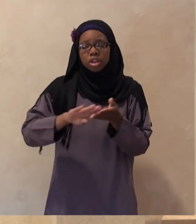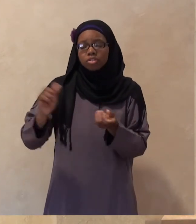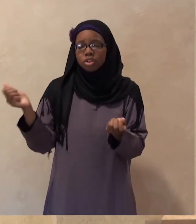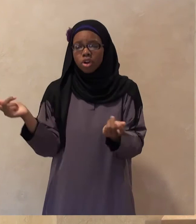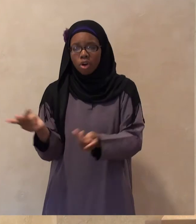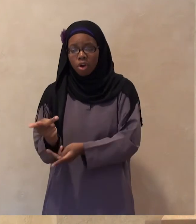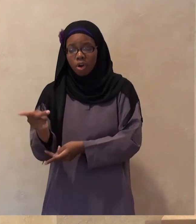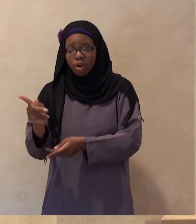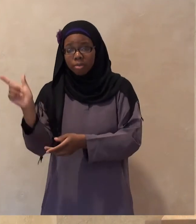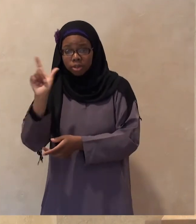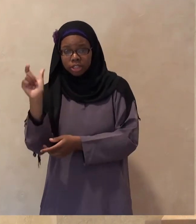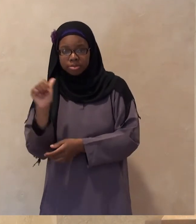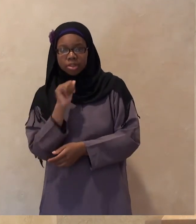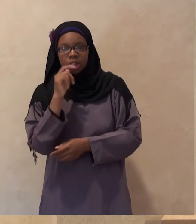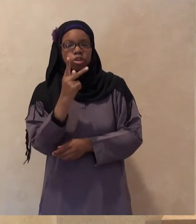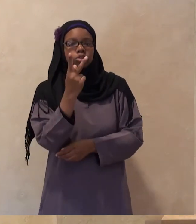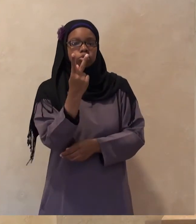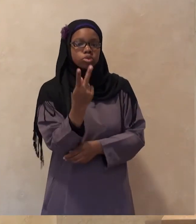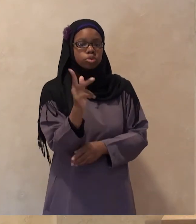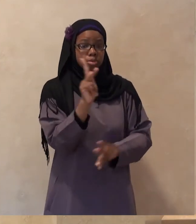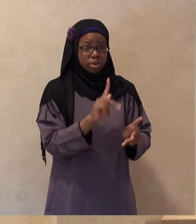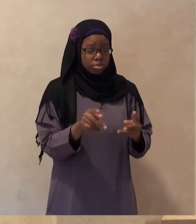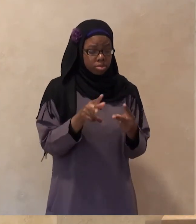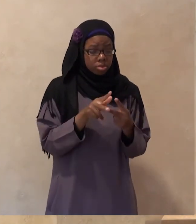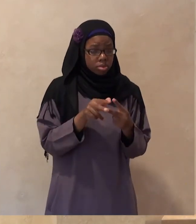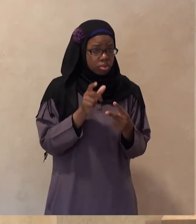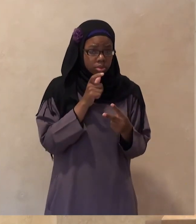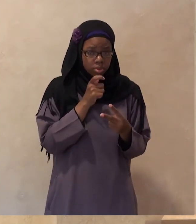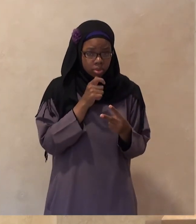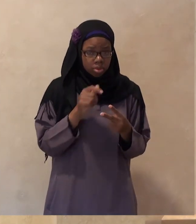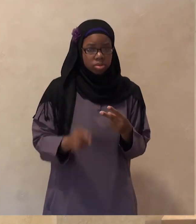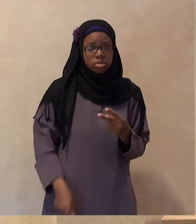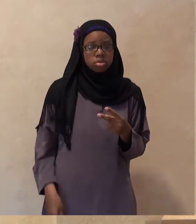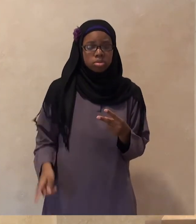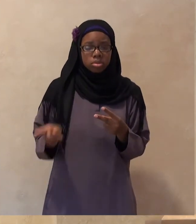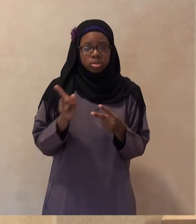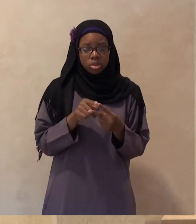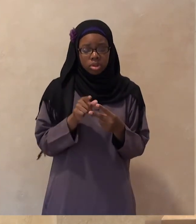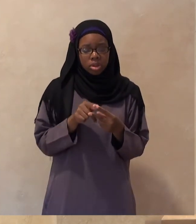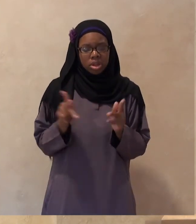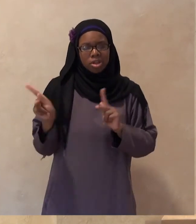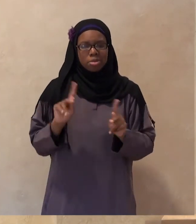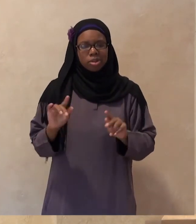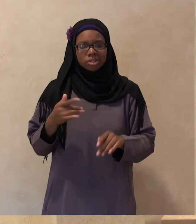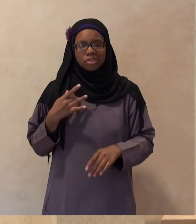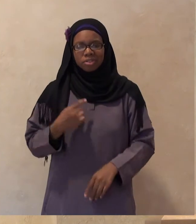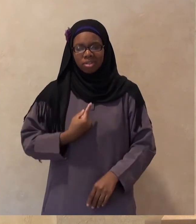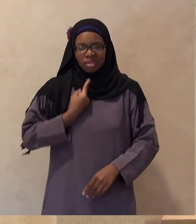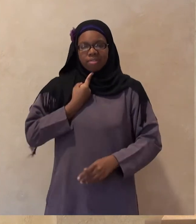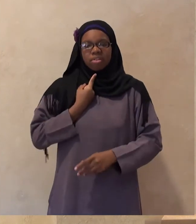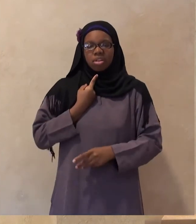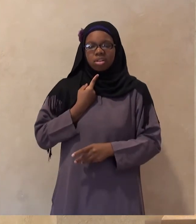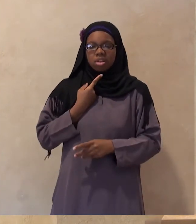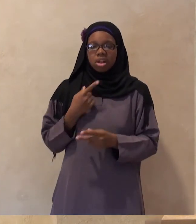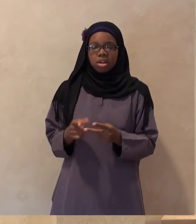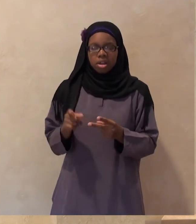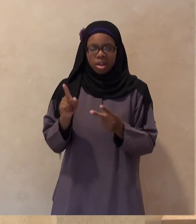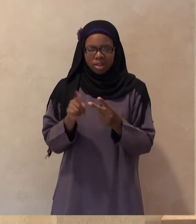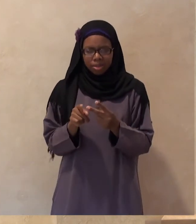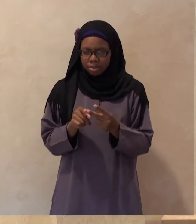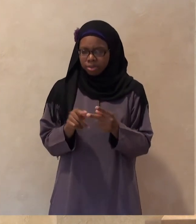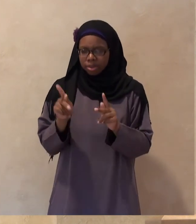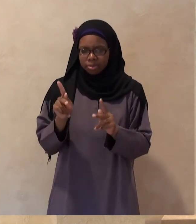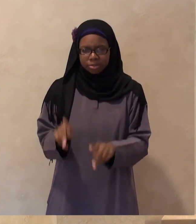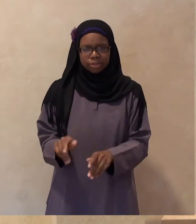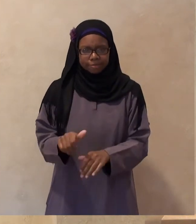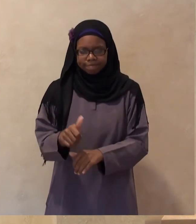people. And who are those two people? The person who holds grudges and the person who hates. And Allah